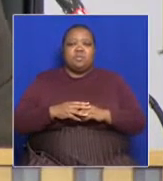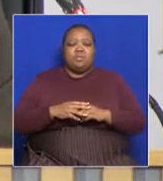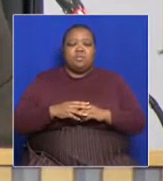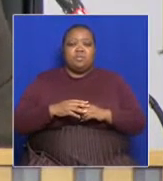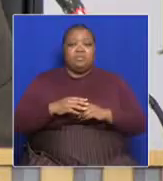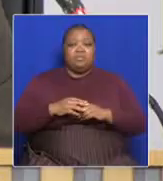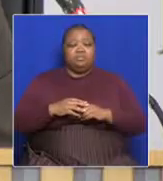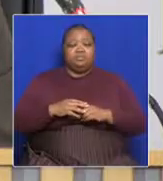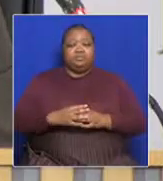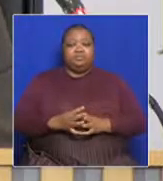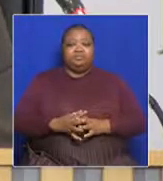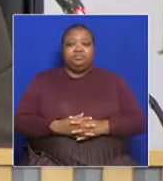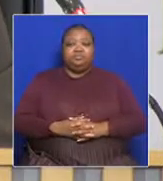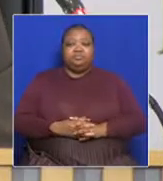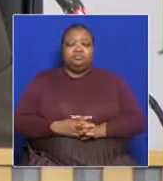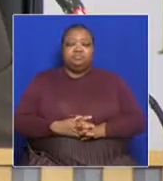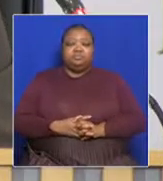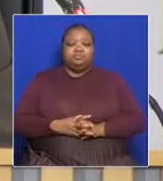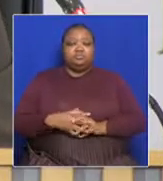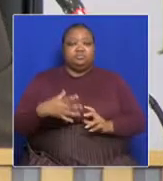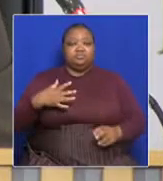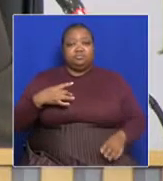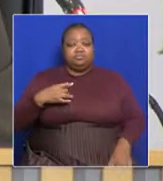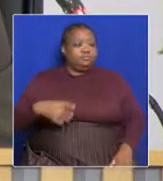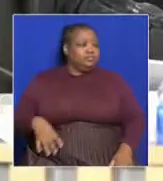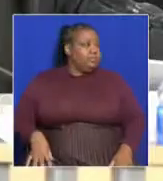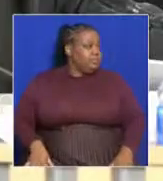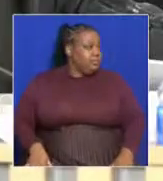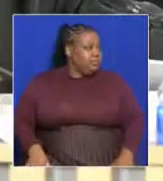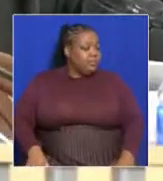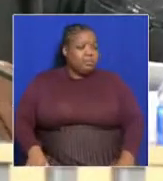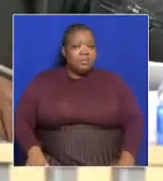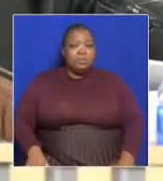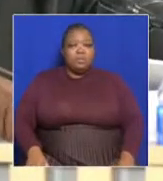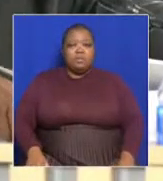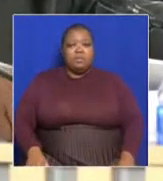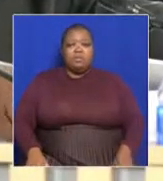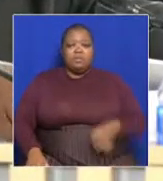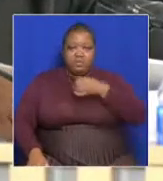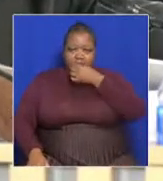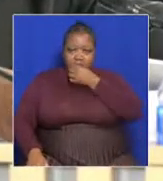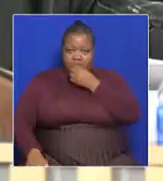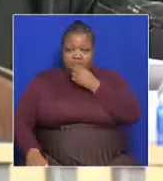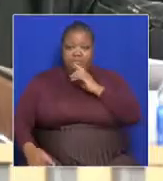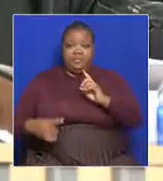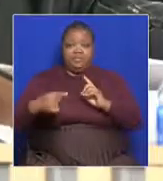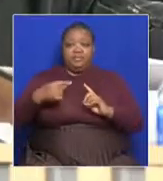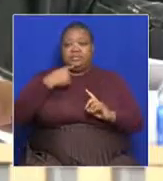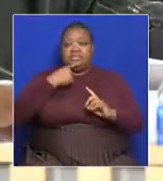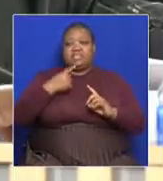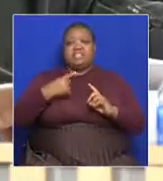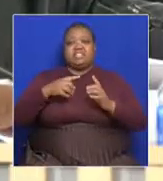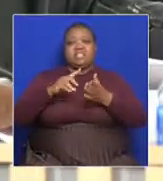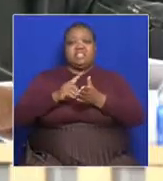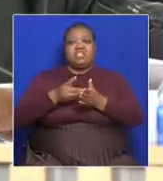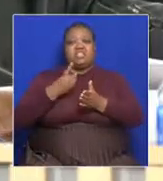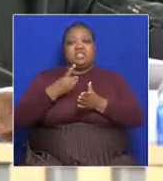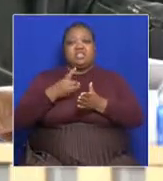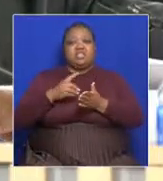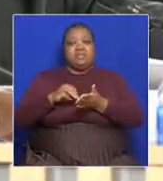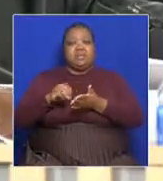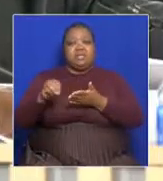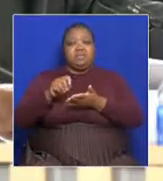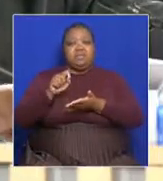what I want to say is, Let's help out. She says you deleted what you sent to her. no, I'm